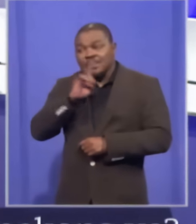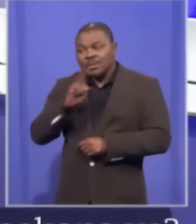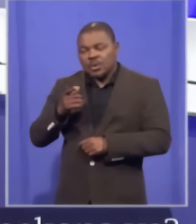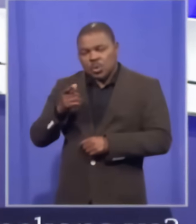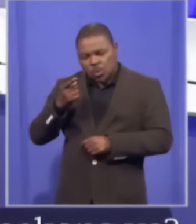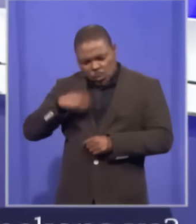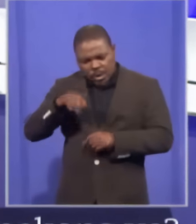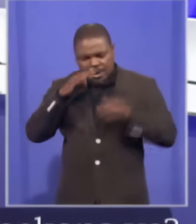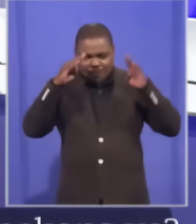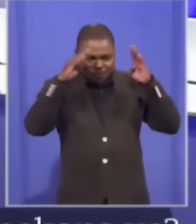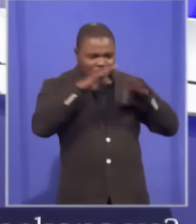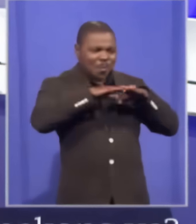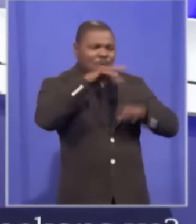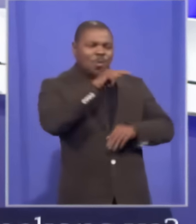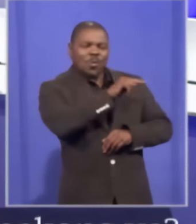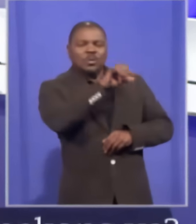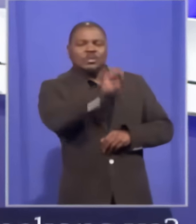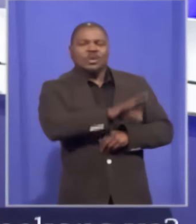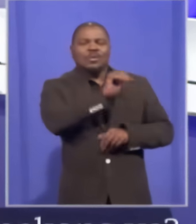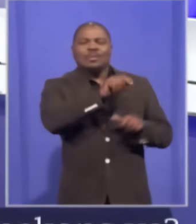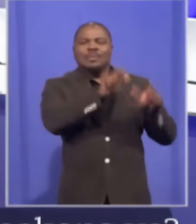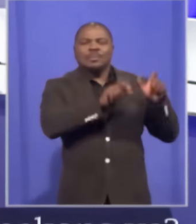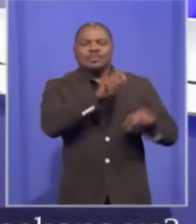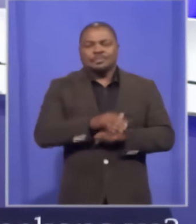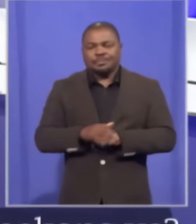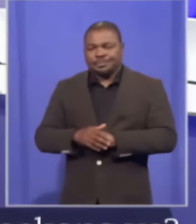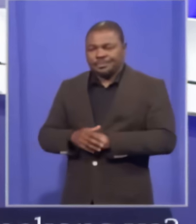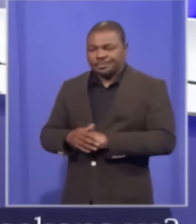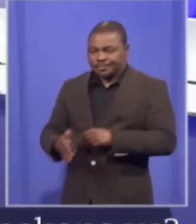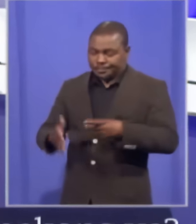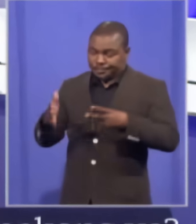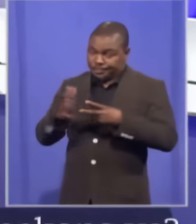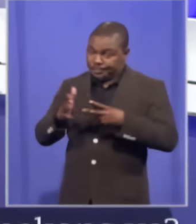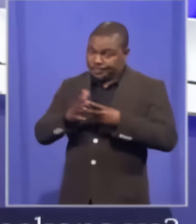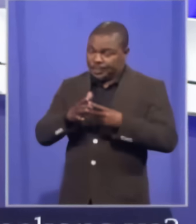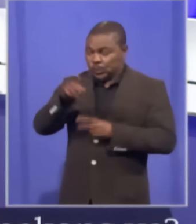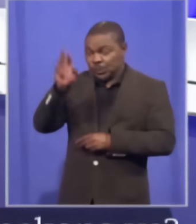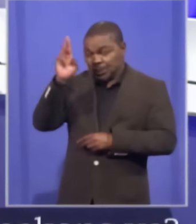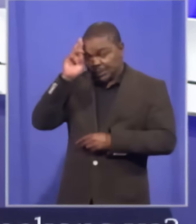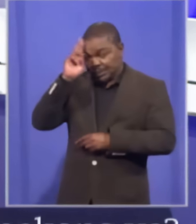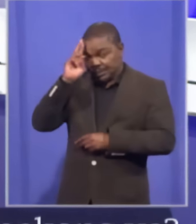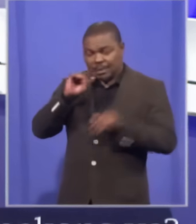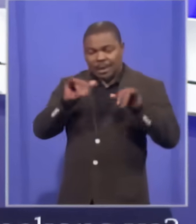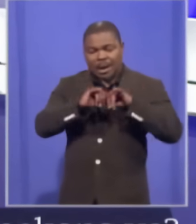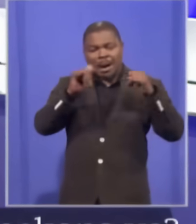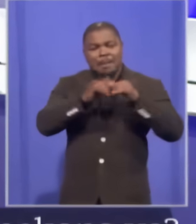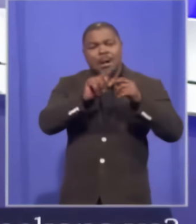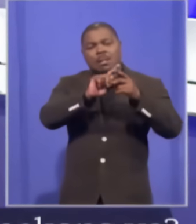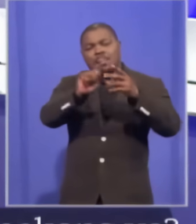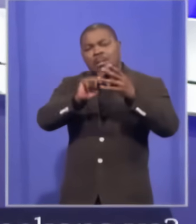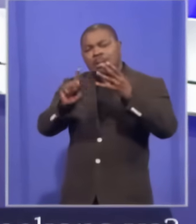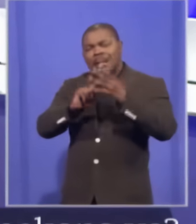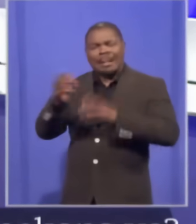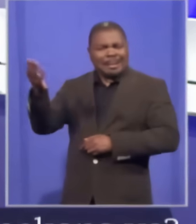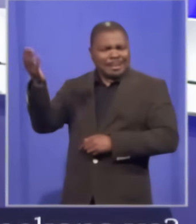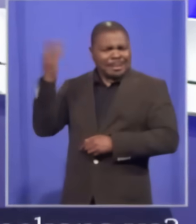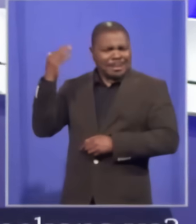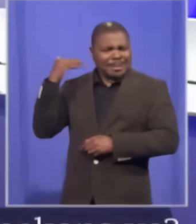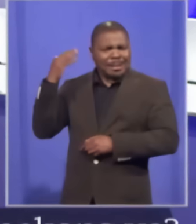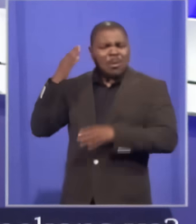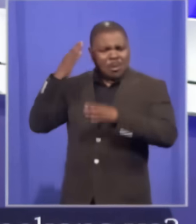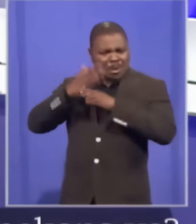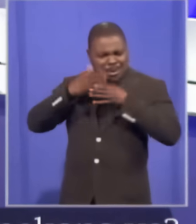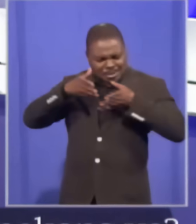maAfrika Borwa a golega se sengwe ke gore o ka lemoa gore dikhamphani tše ke tše e le gore ne ntse di šoma gona